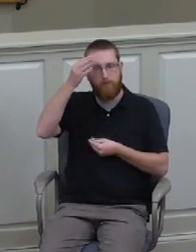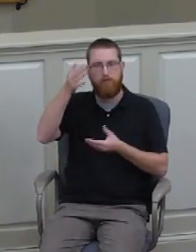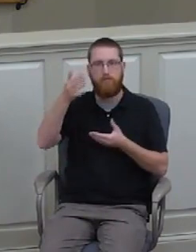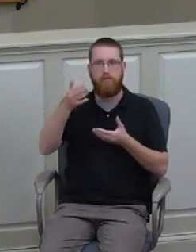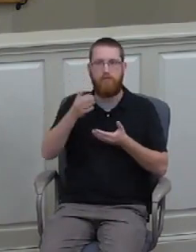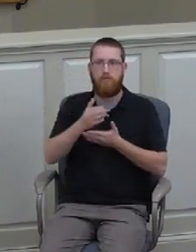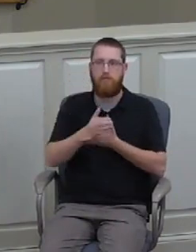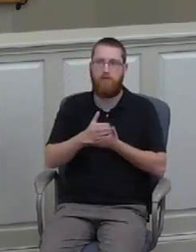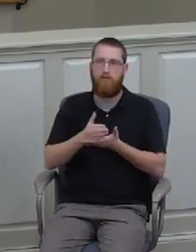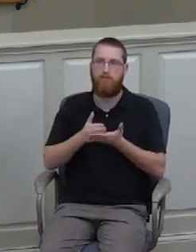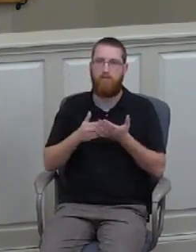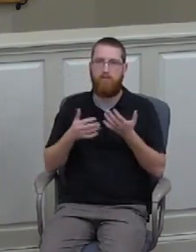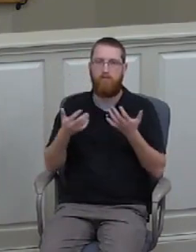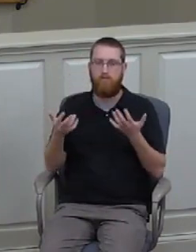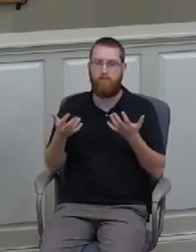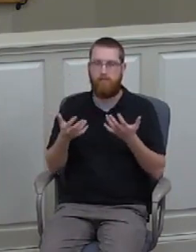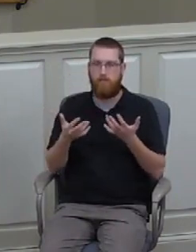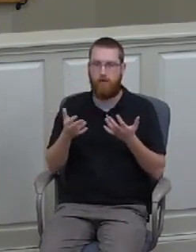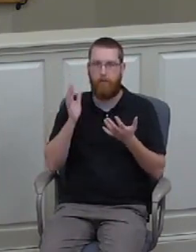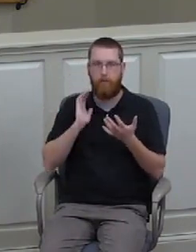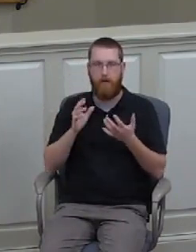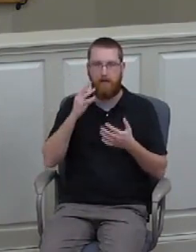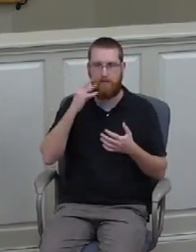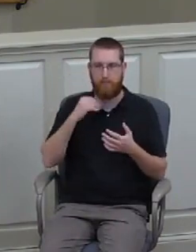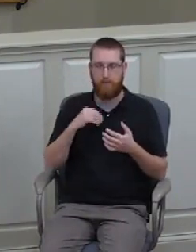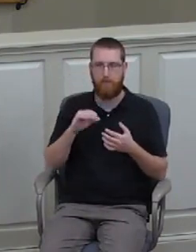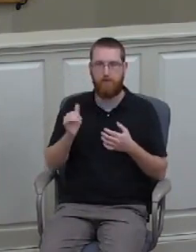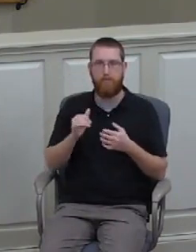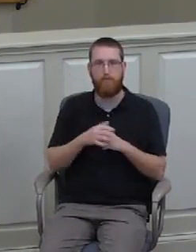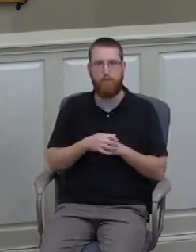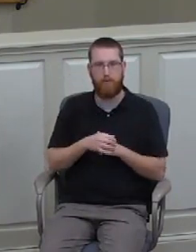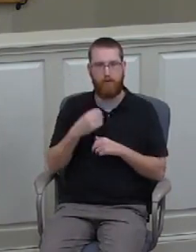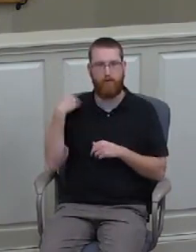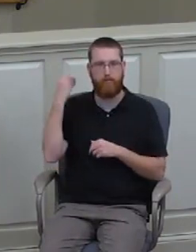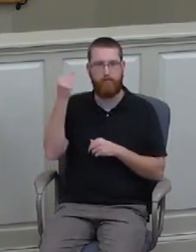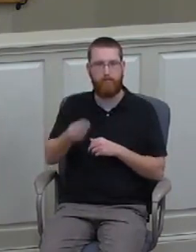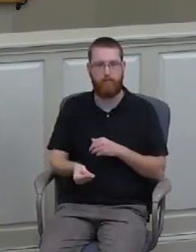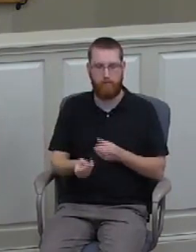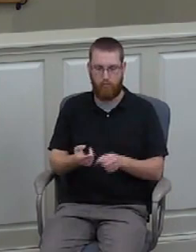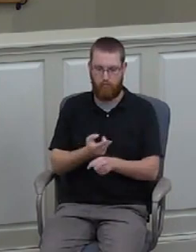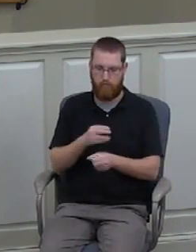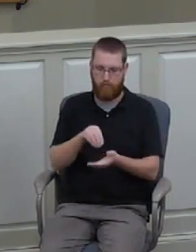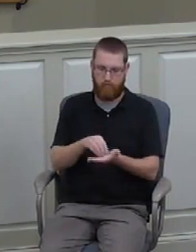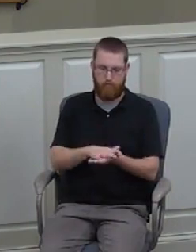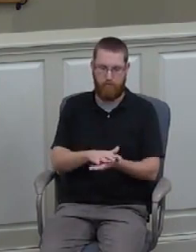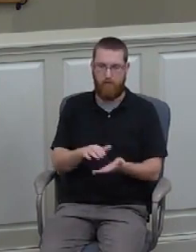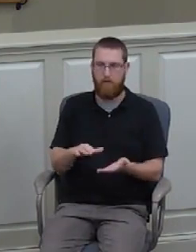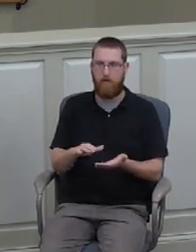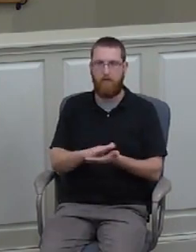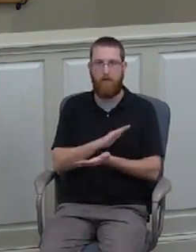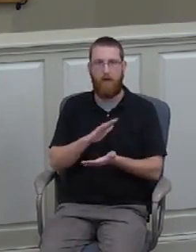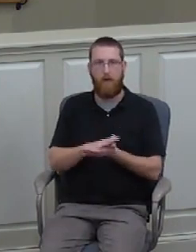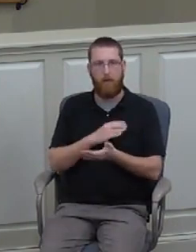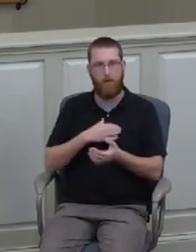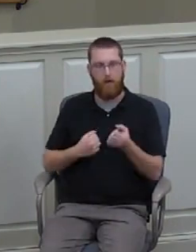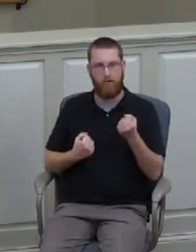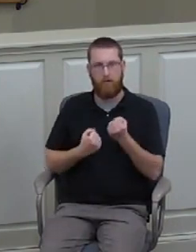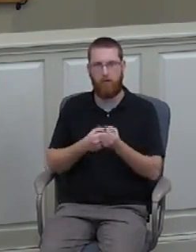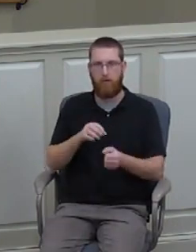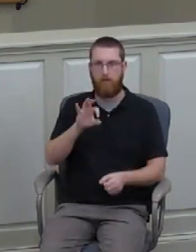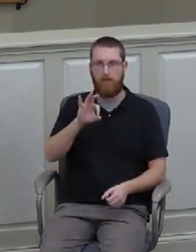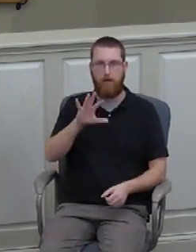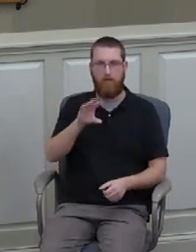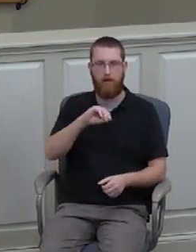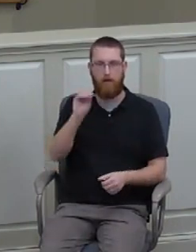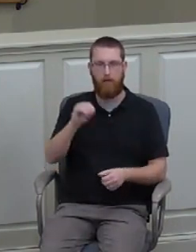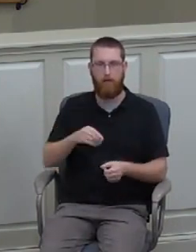some past experiences, I guess, into the document. I support about 95% of the way it's written right